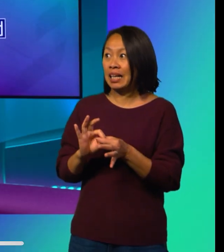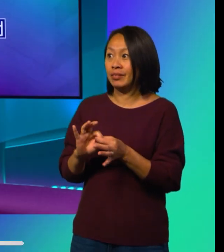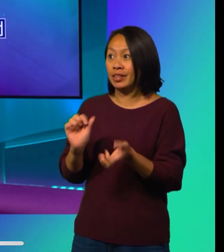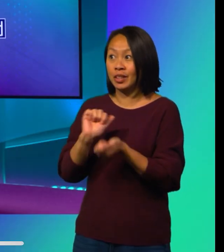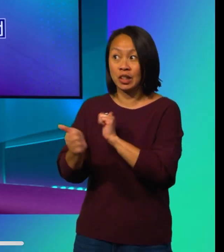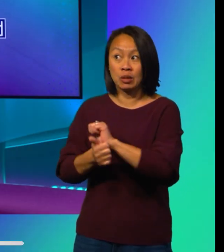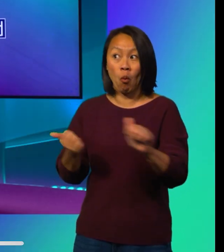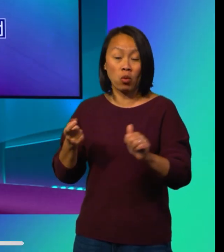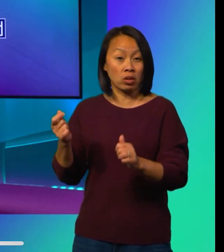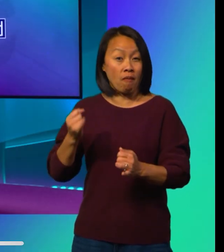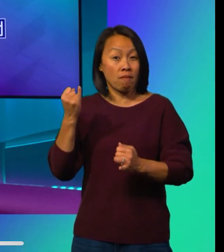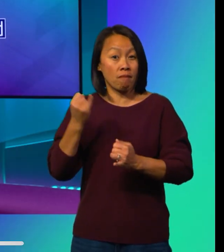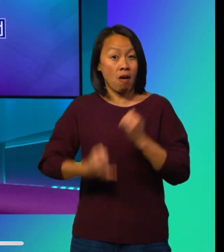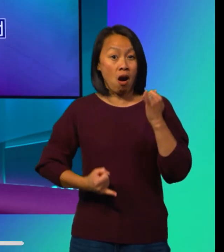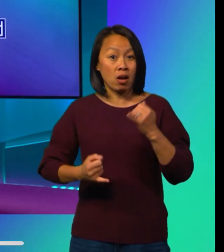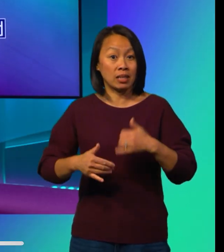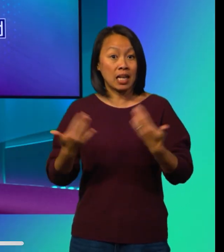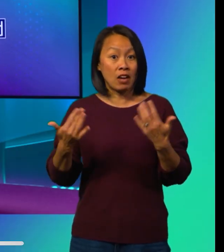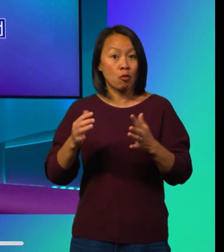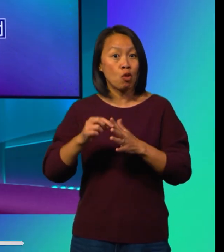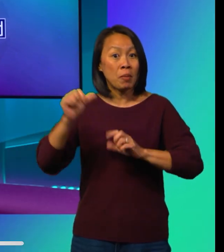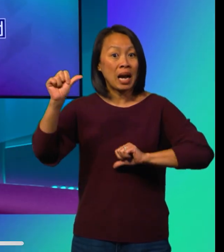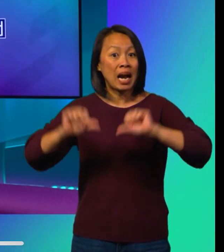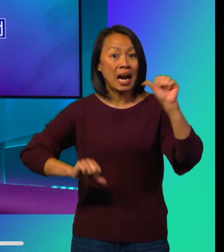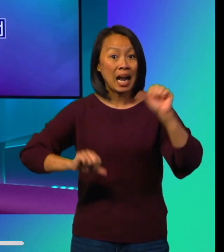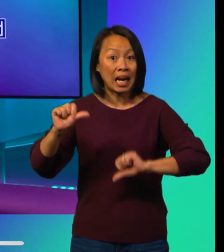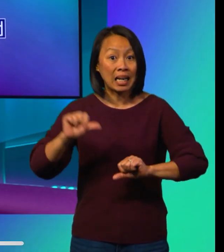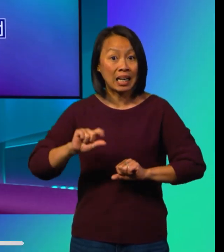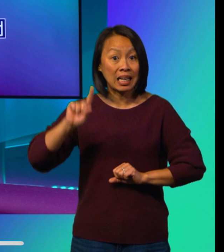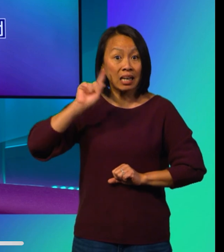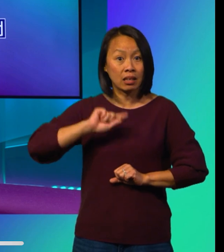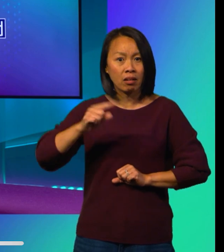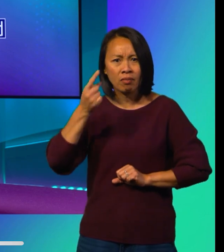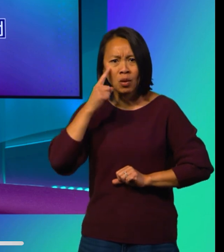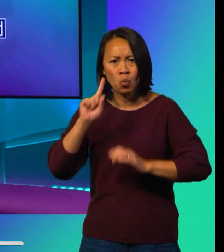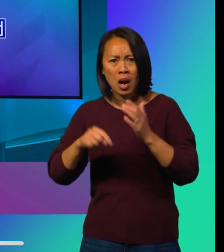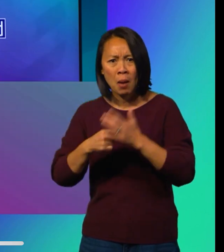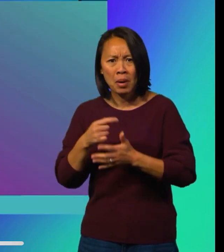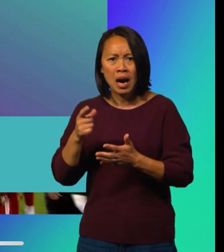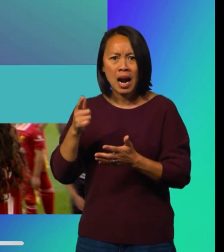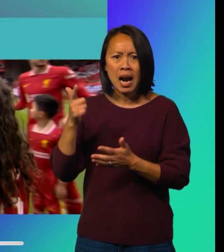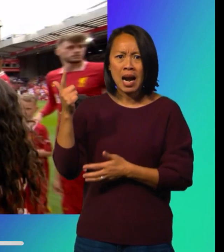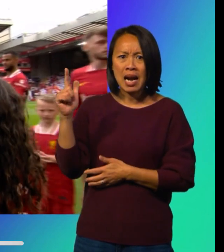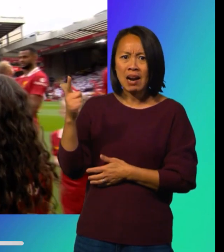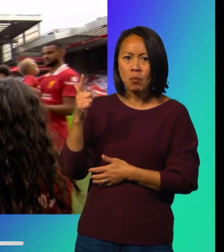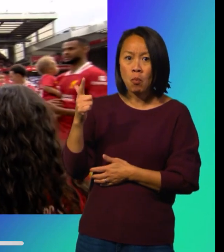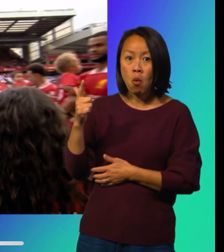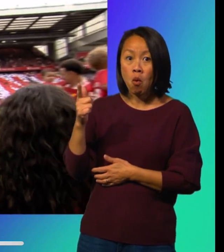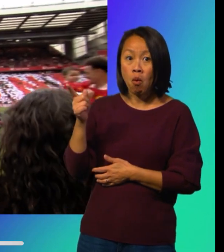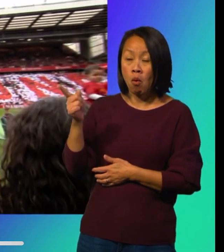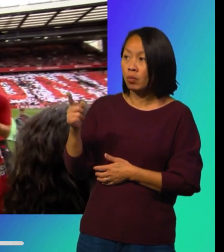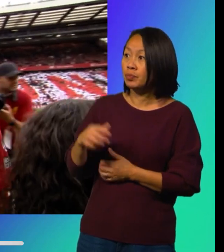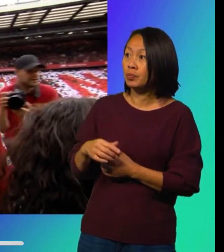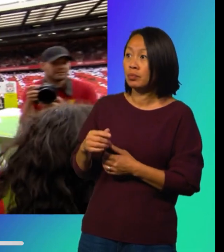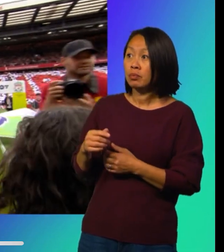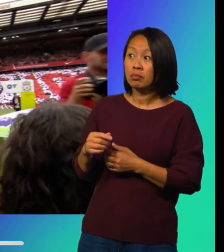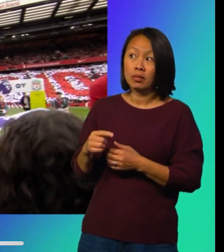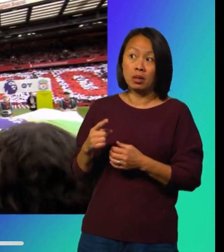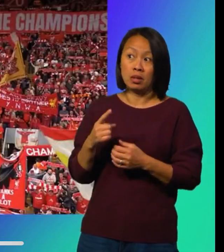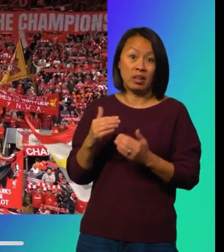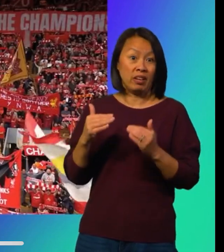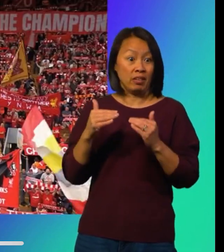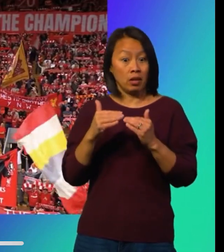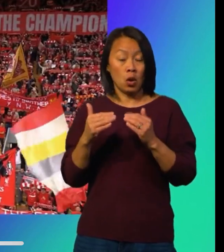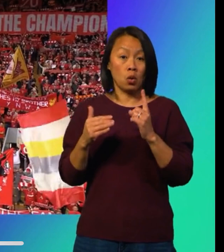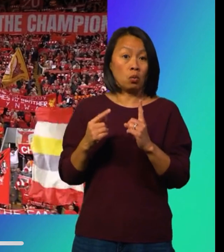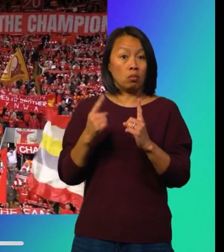it was the final day of the Premier League season yesterday. So let's find out what happened. Liverpool signed off their